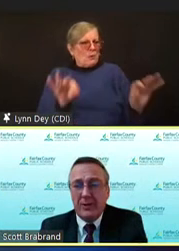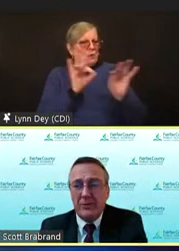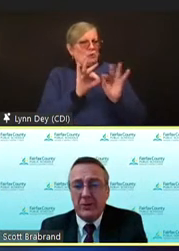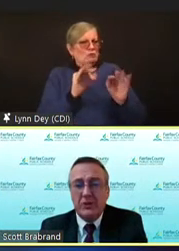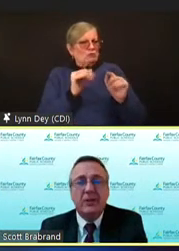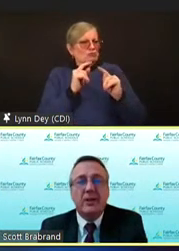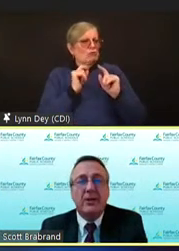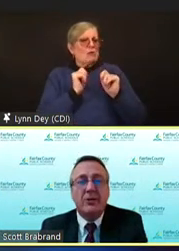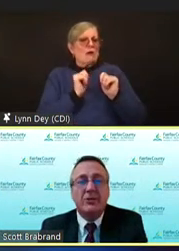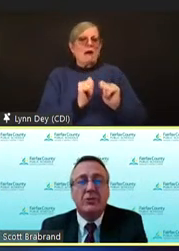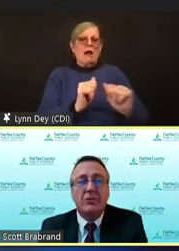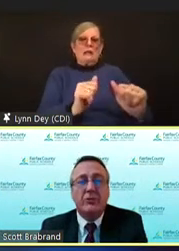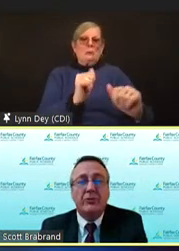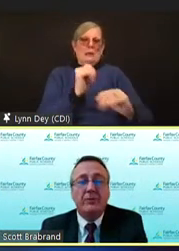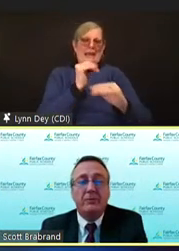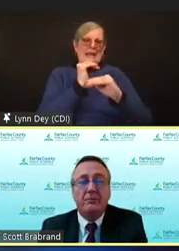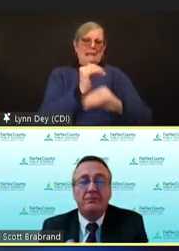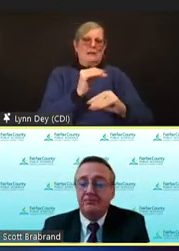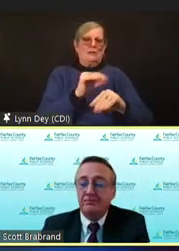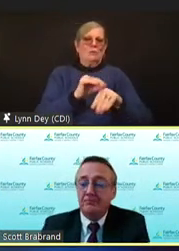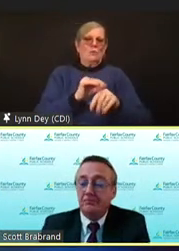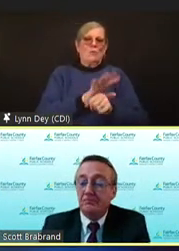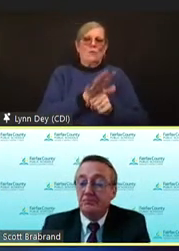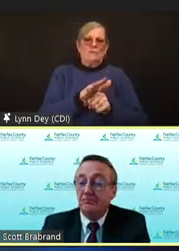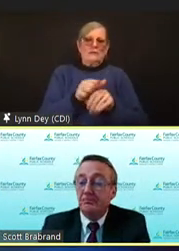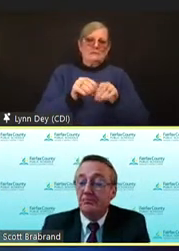COVID transmission in our schools.